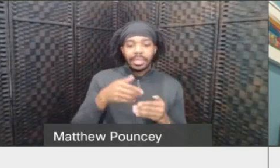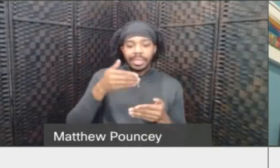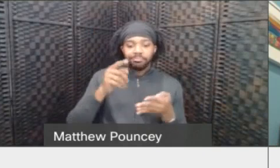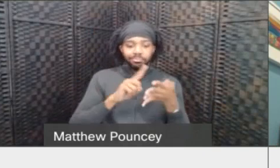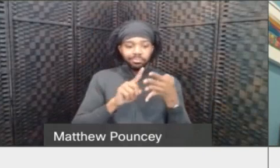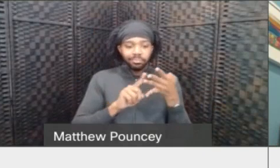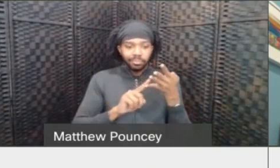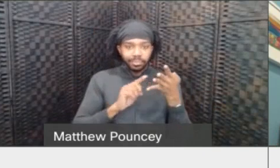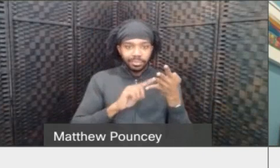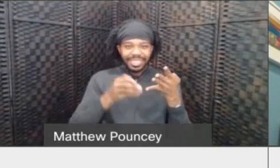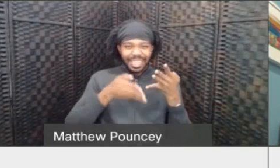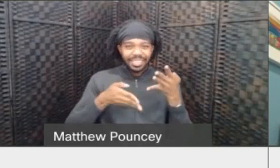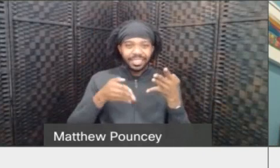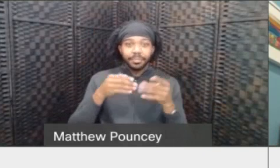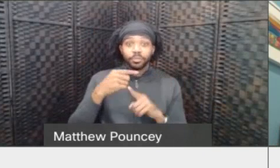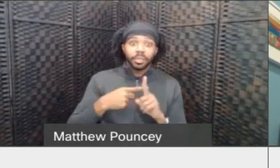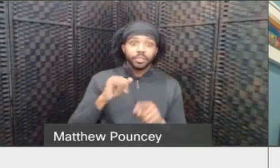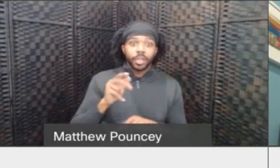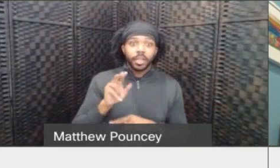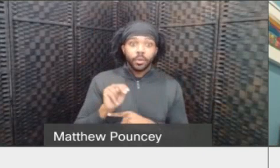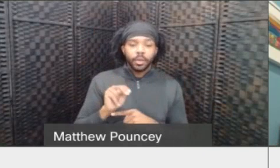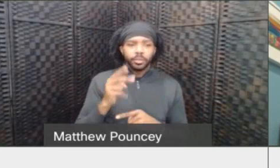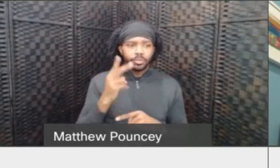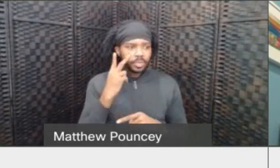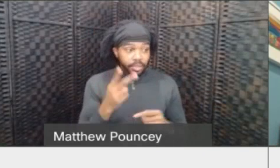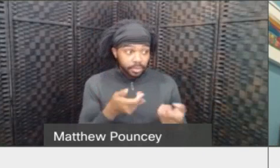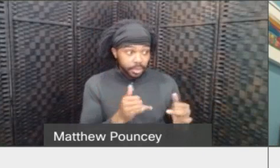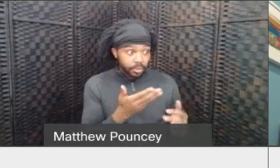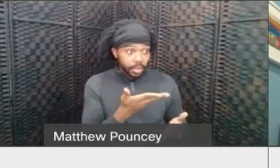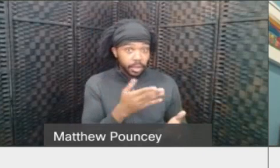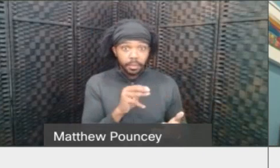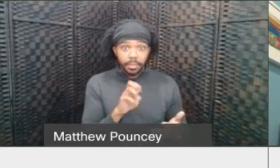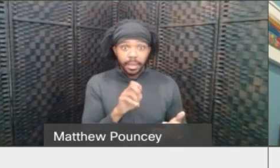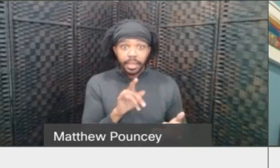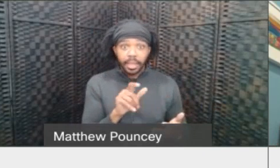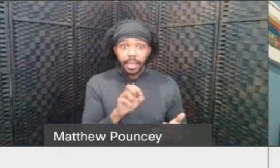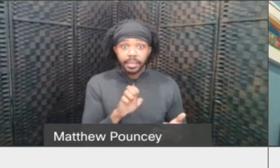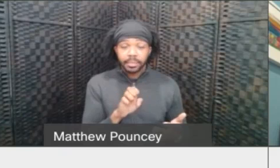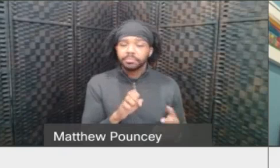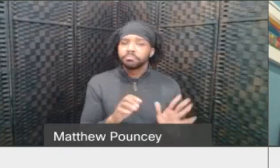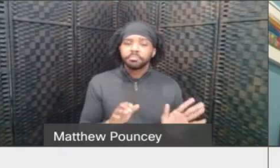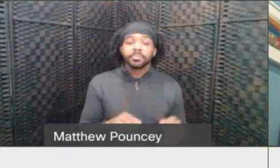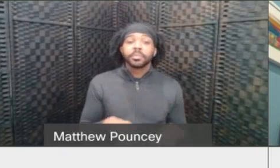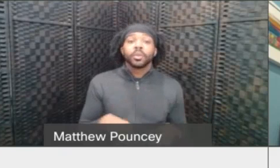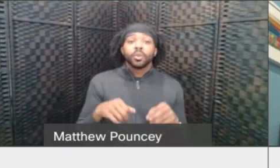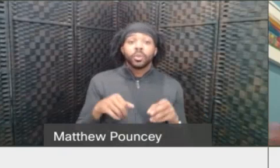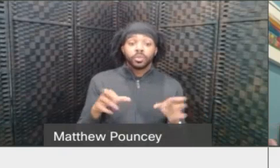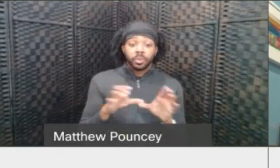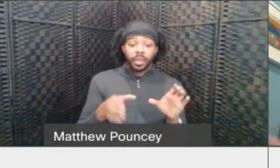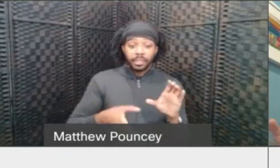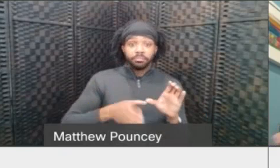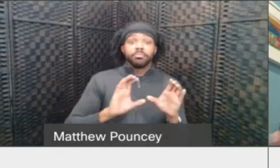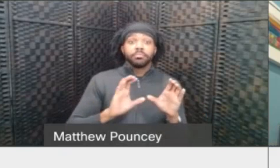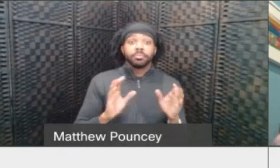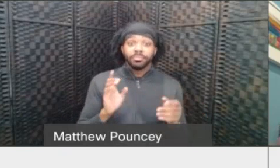to maintain a person's Medicaid. And so as recertifications would be due, were it not